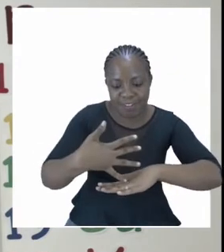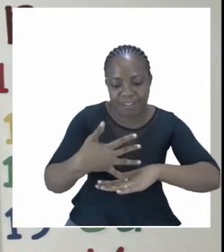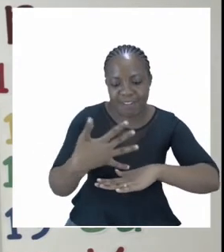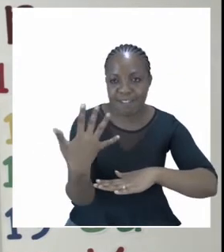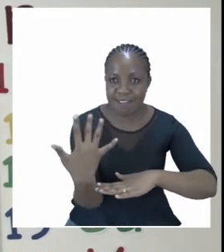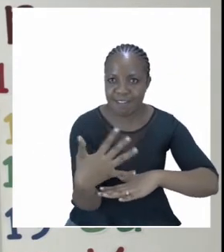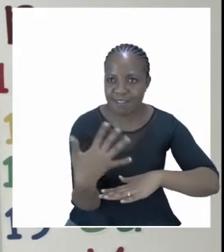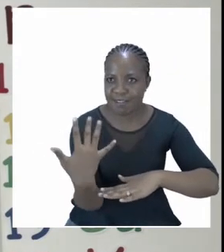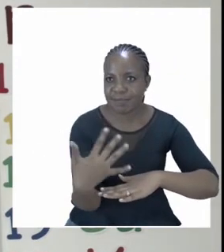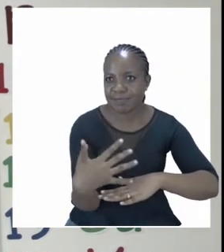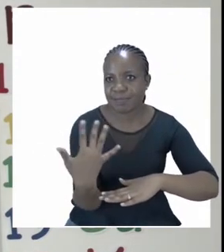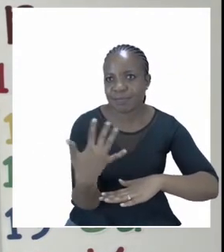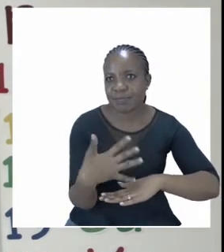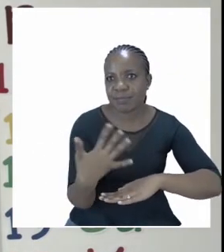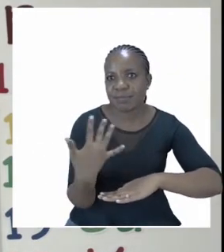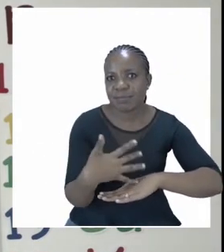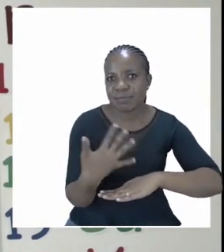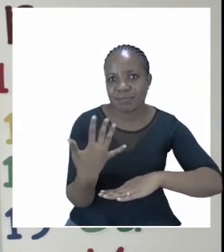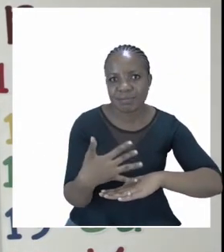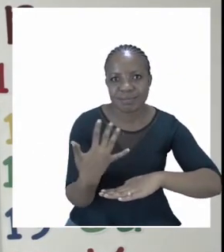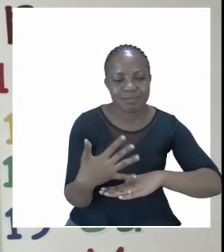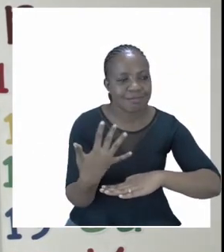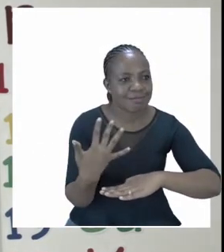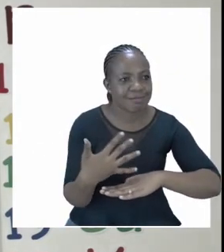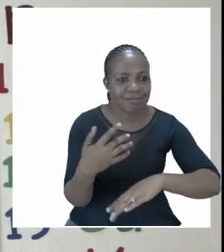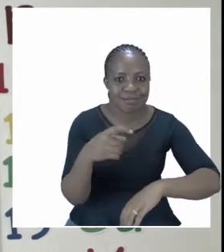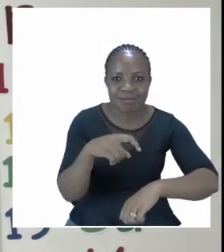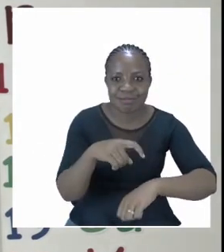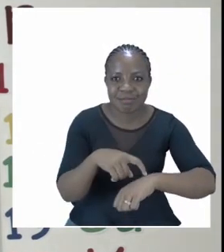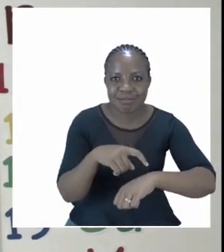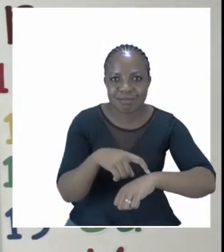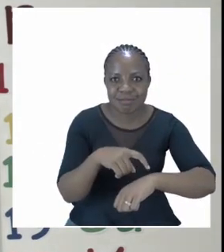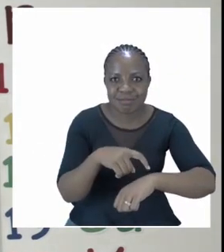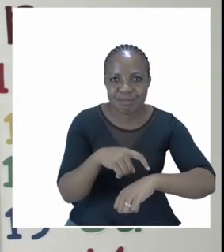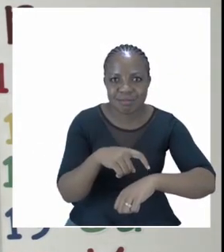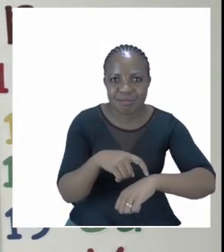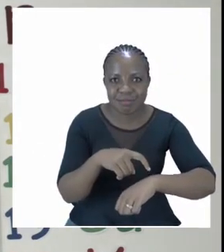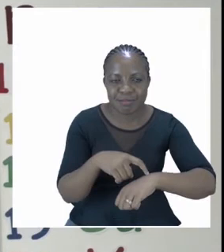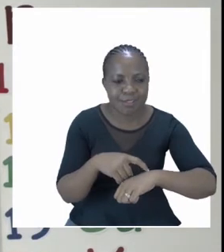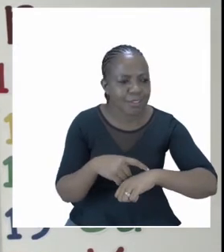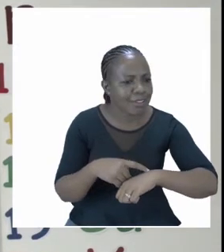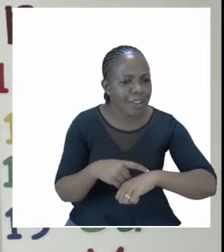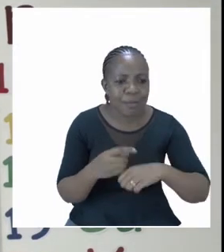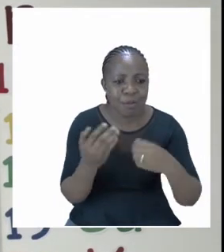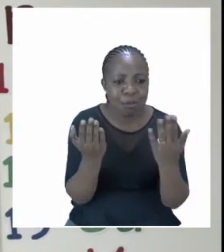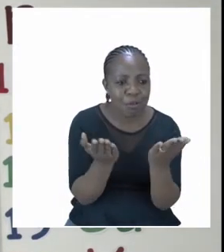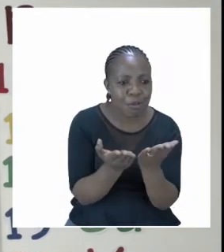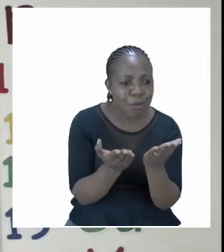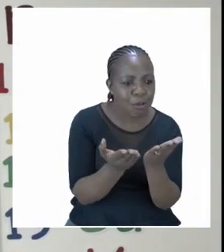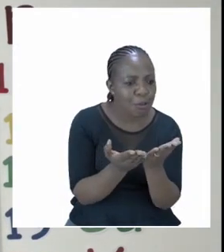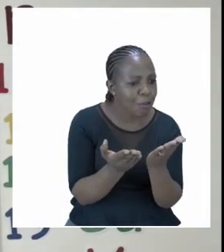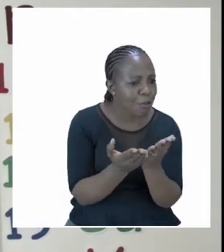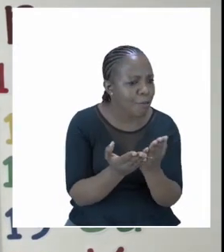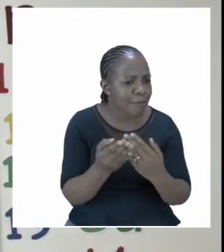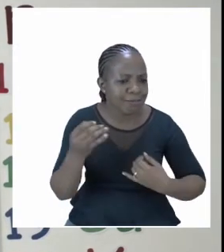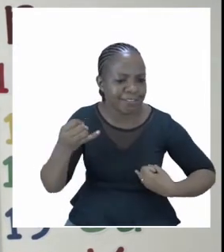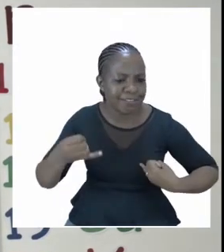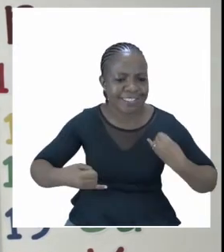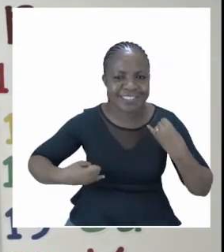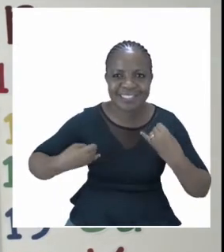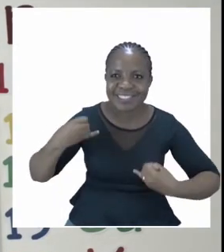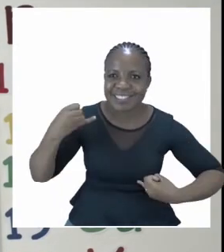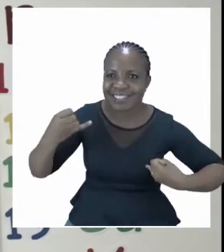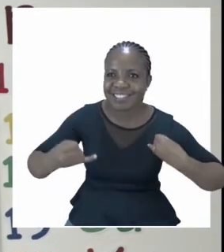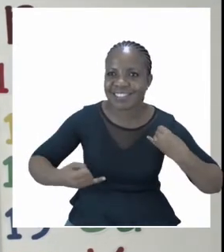Friday. On Friday, sometimes in other schools, they have so much fun. They have silly things